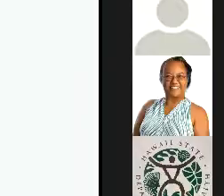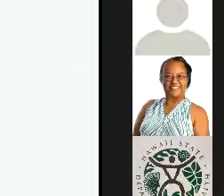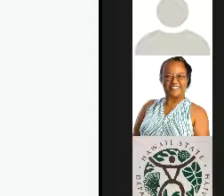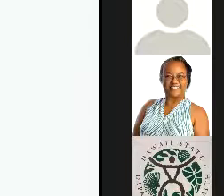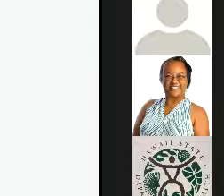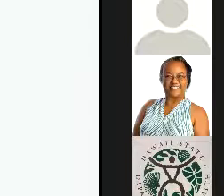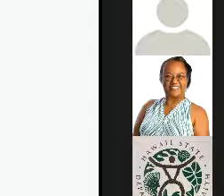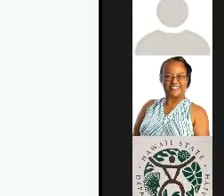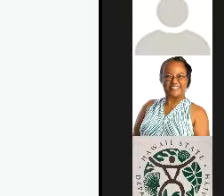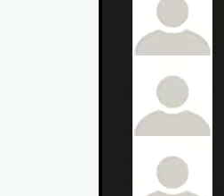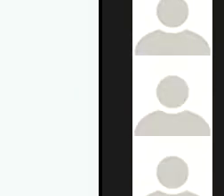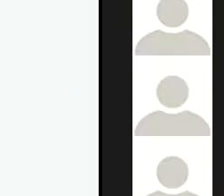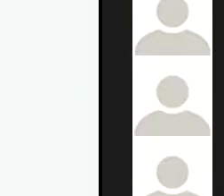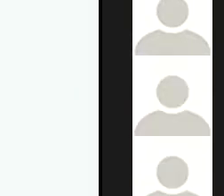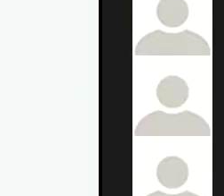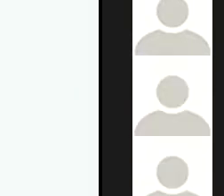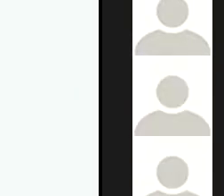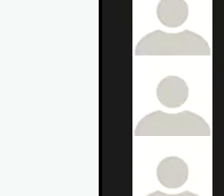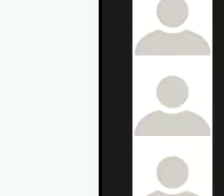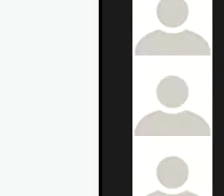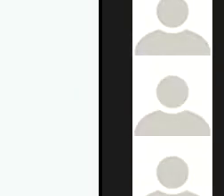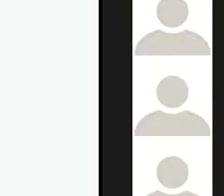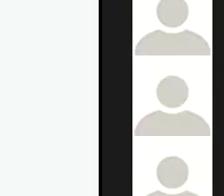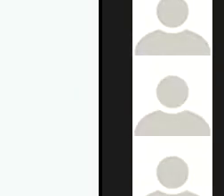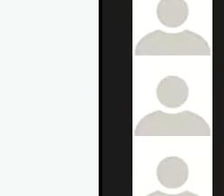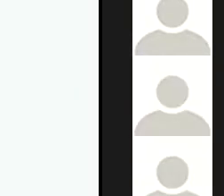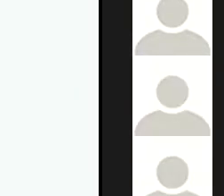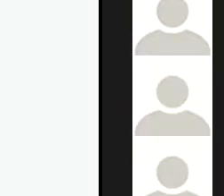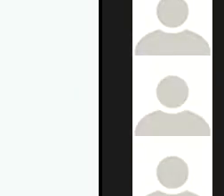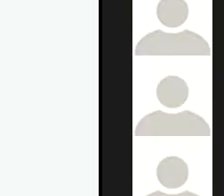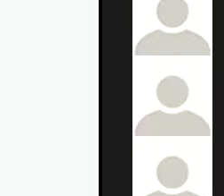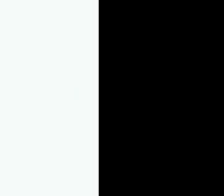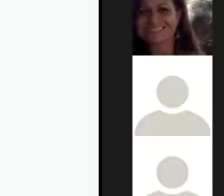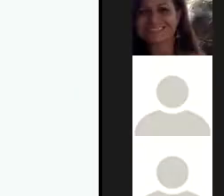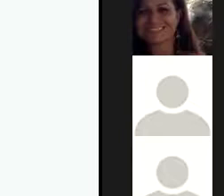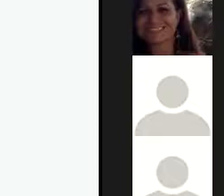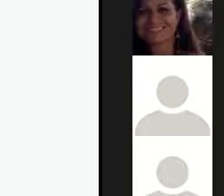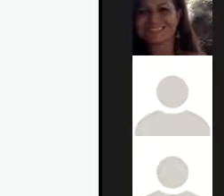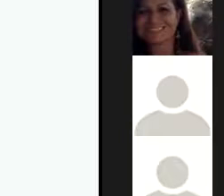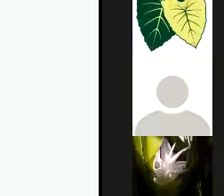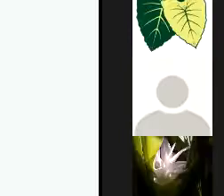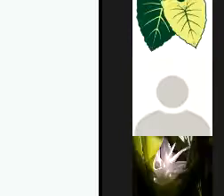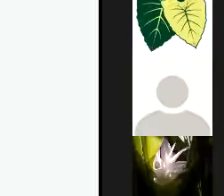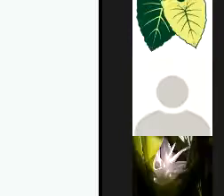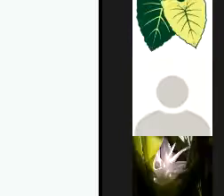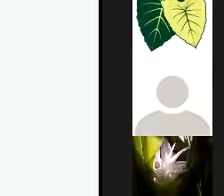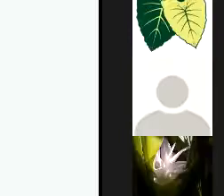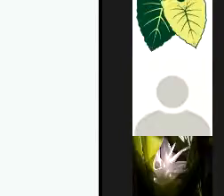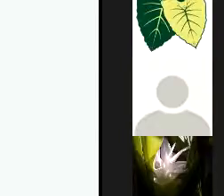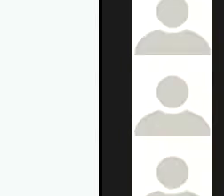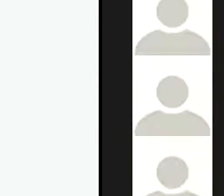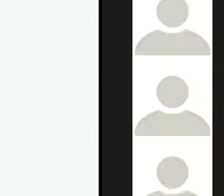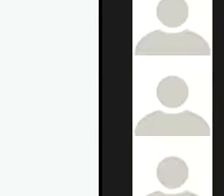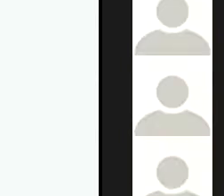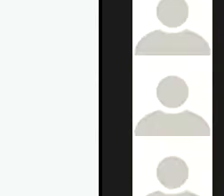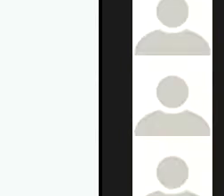kind of introduced you to how I think about the whole ecosystem of a child and family, and how I like to think about intervening, whether it be from